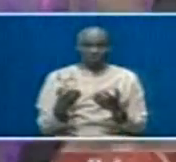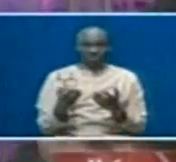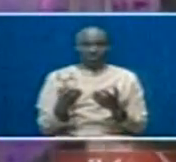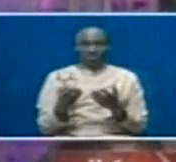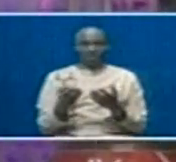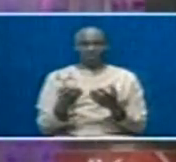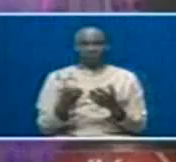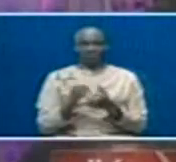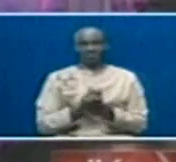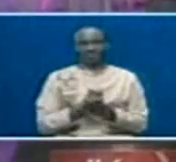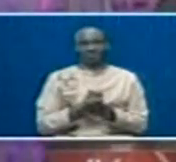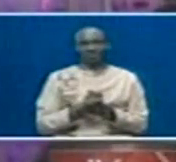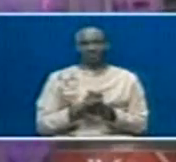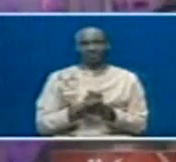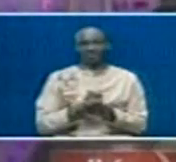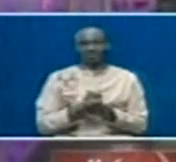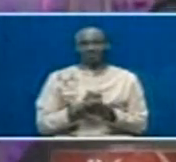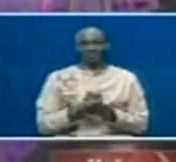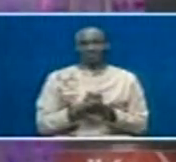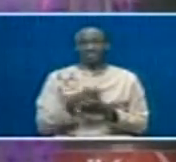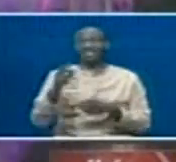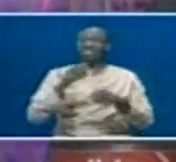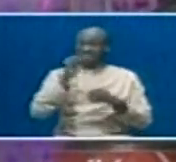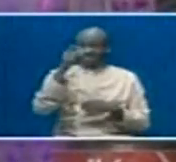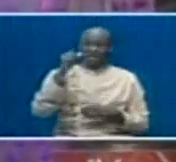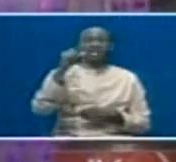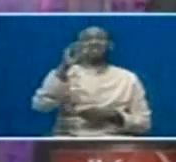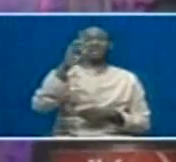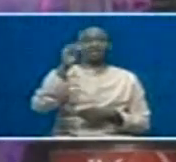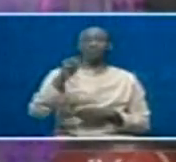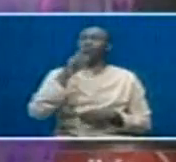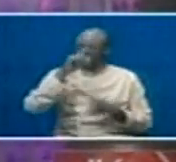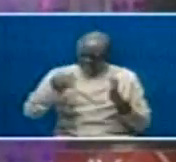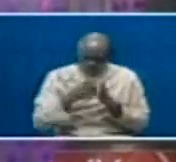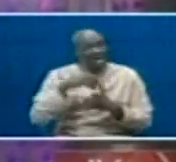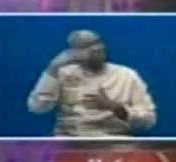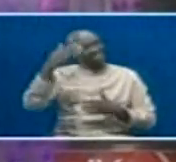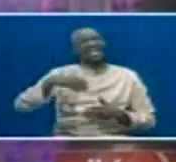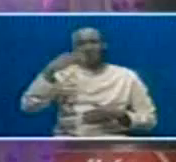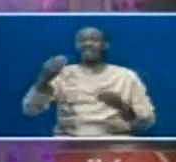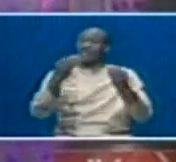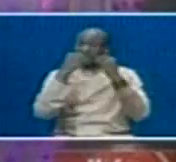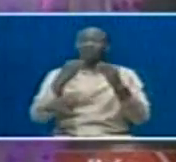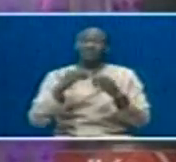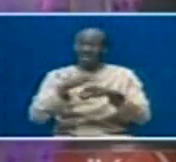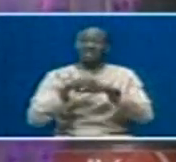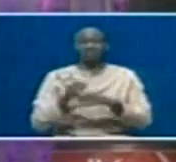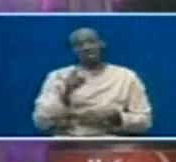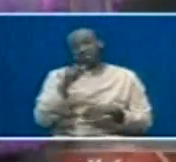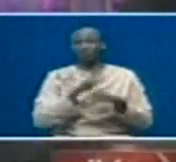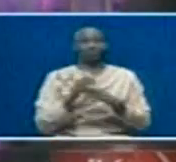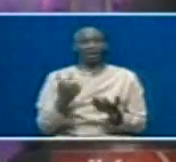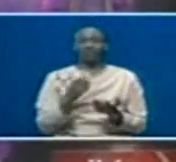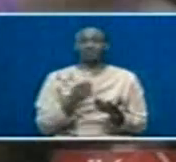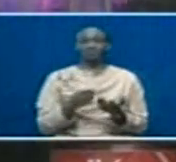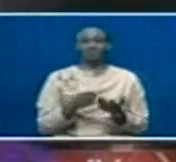Salim. Salim. He said, "Salim, sit." I would sit. 1 hour every day, professor gave me. So, I mean, you know,